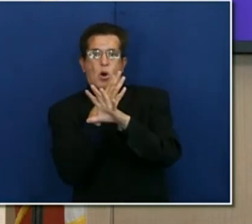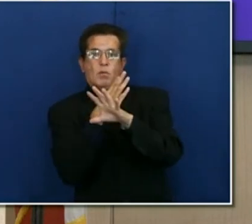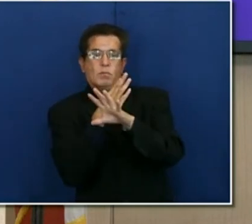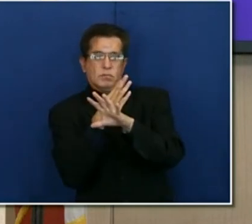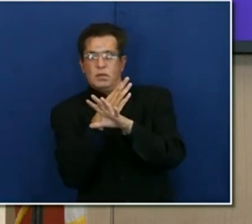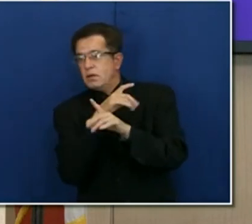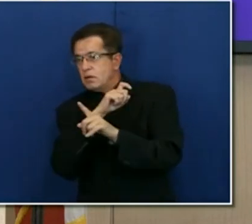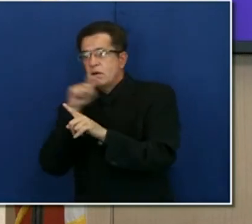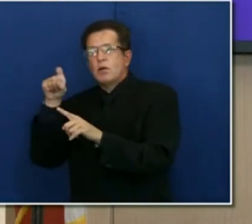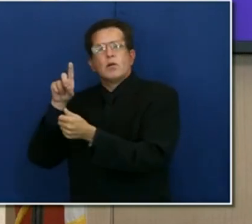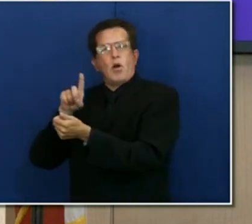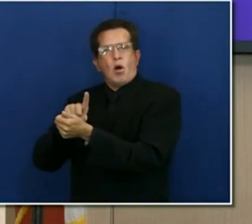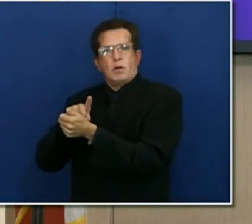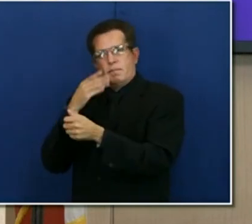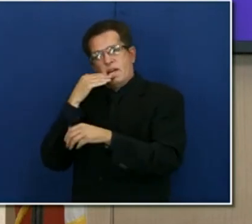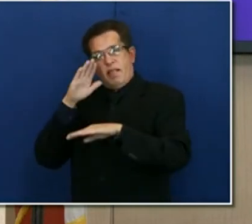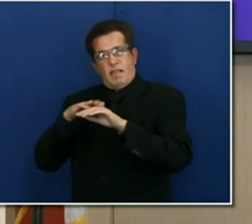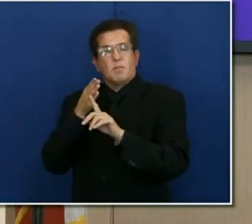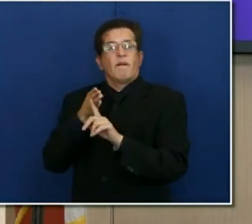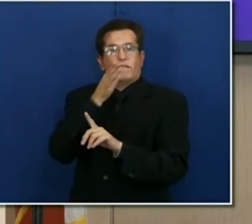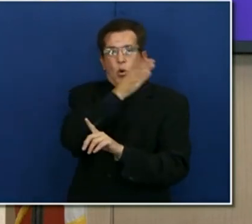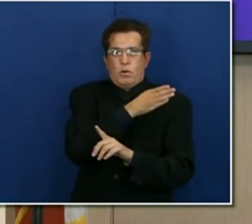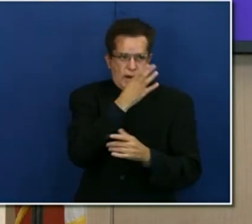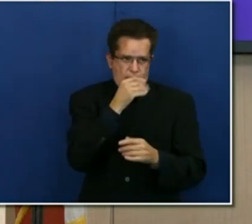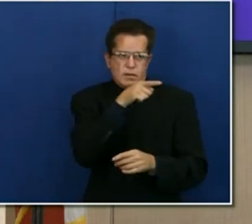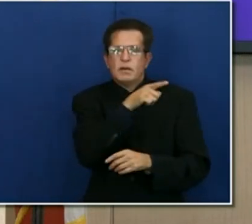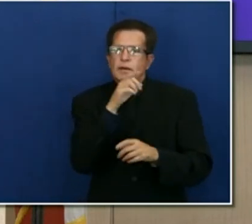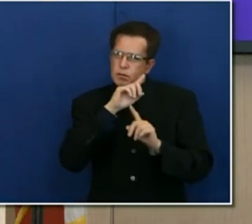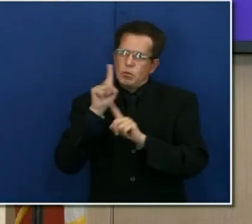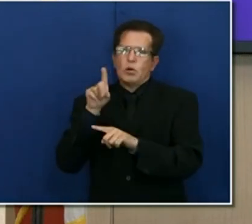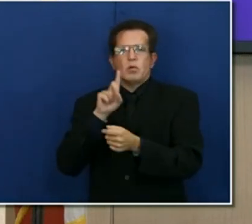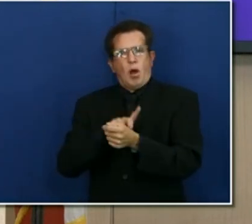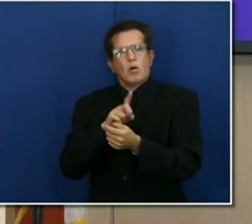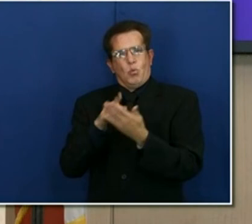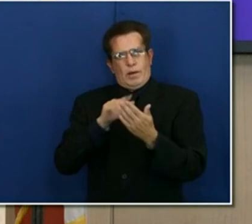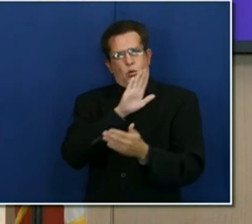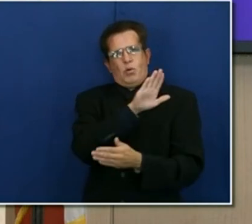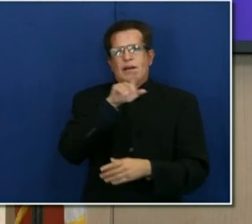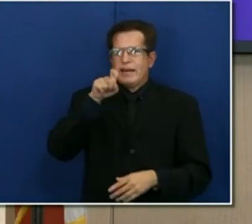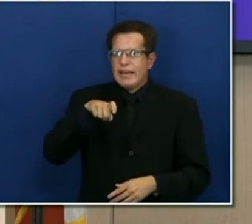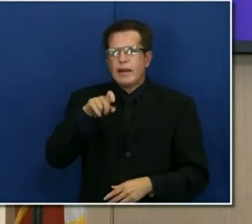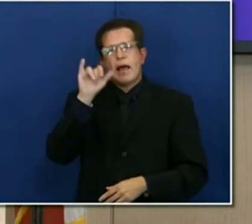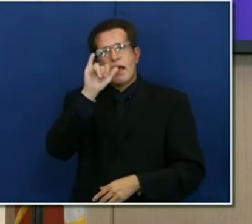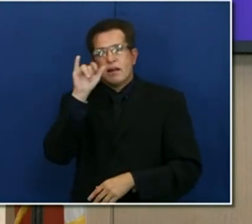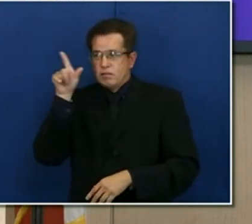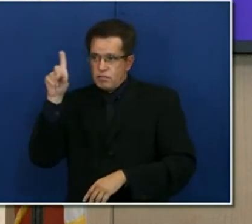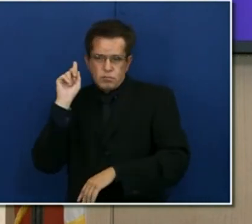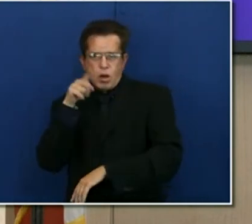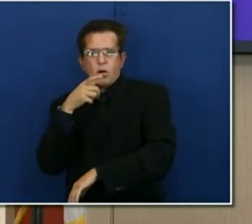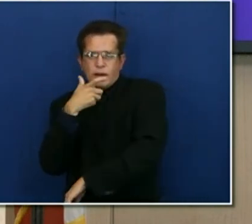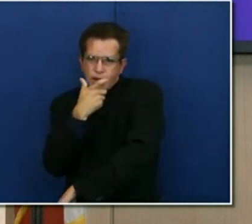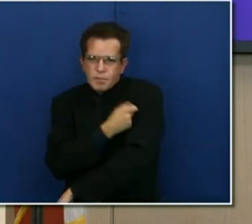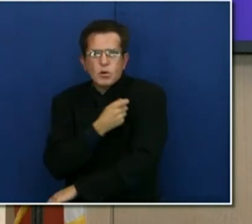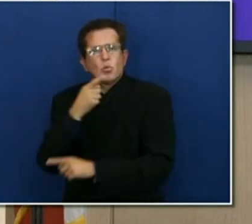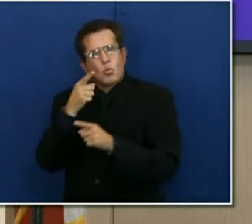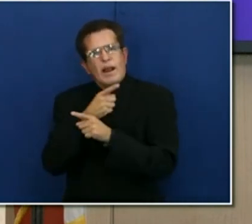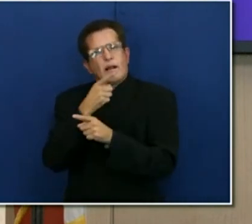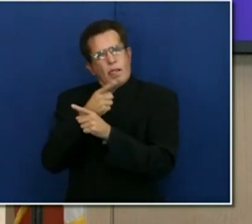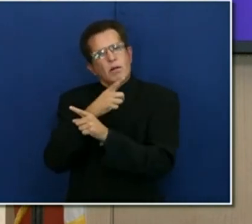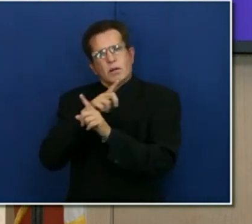person, and that they get the preventive care that they need, including immunizations and mammograms and all the other things that